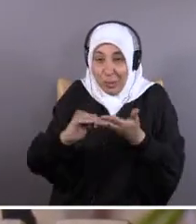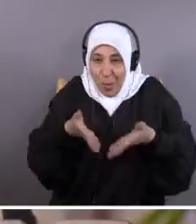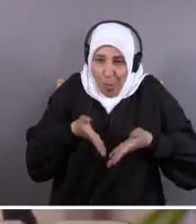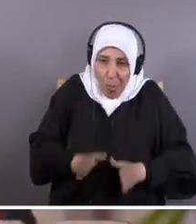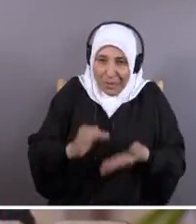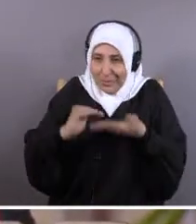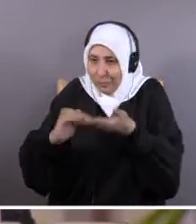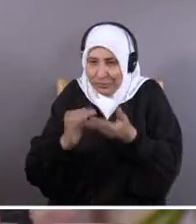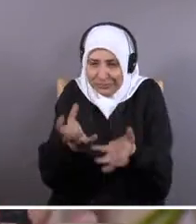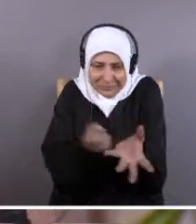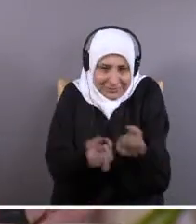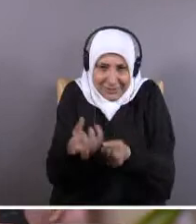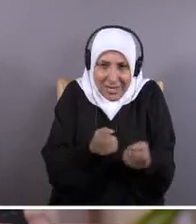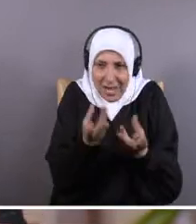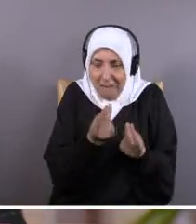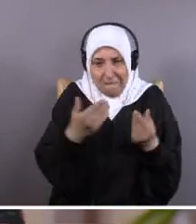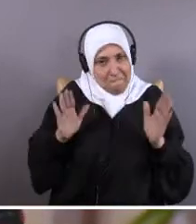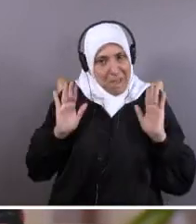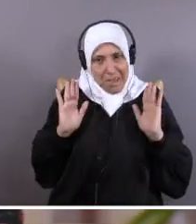But